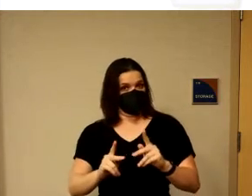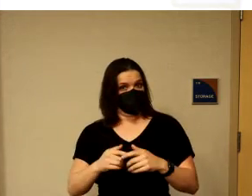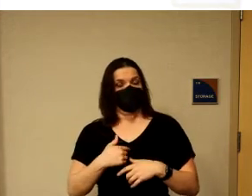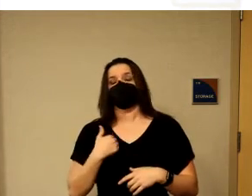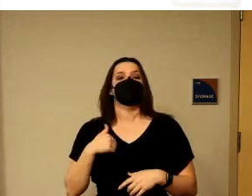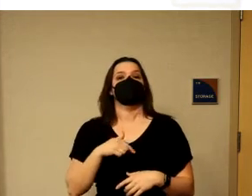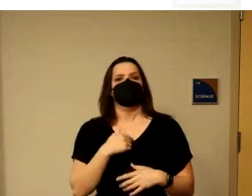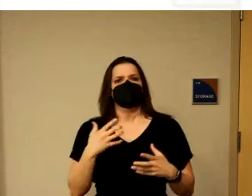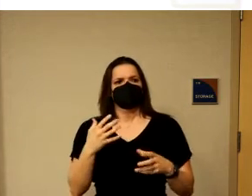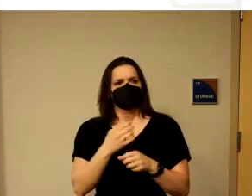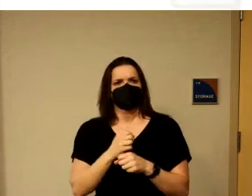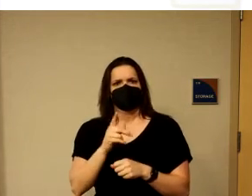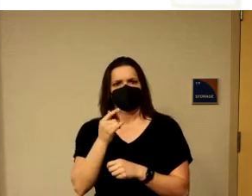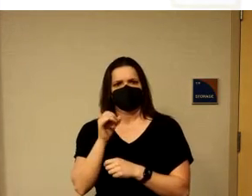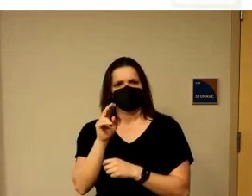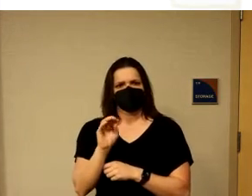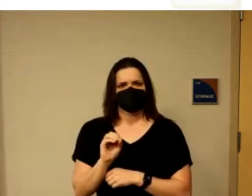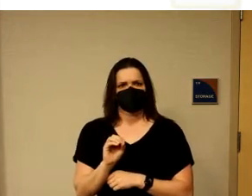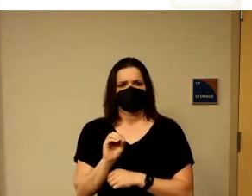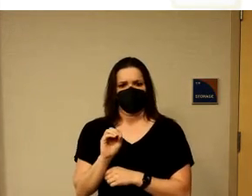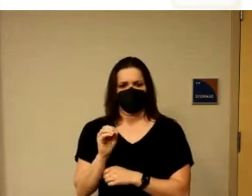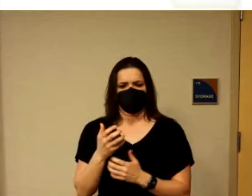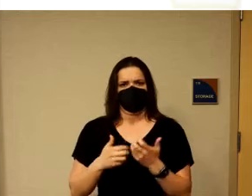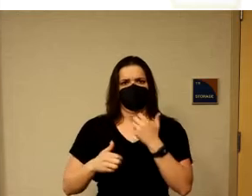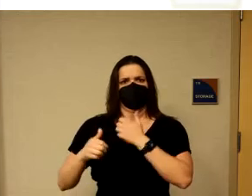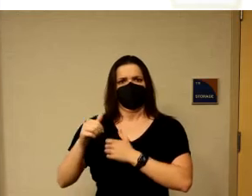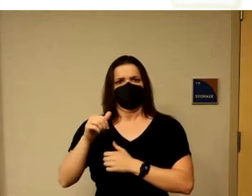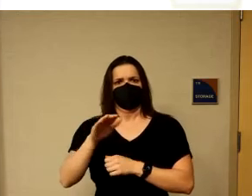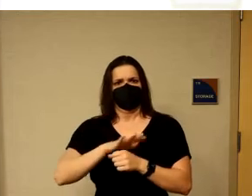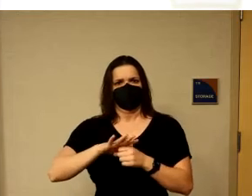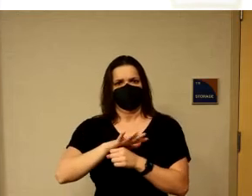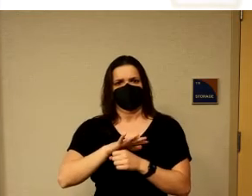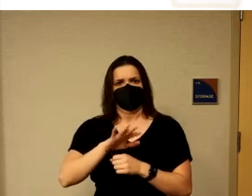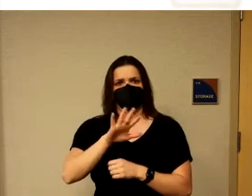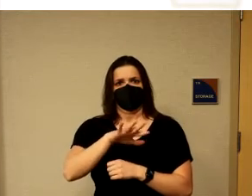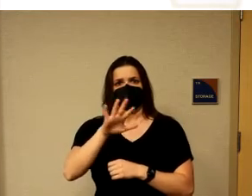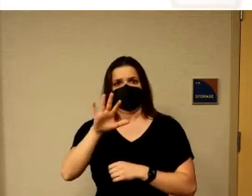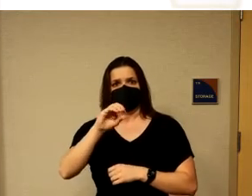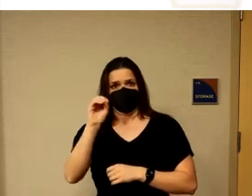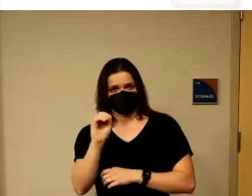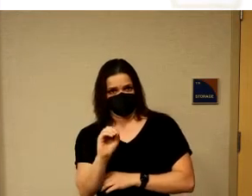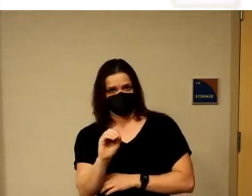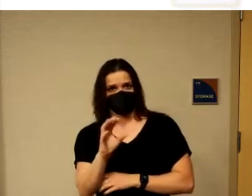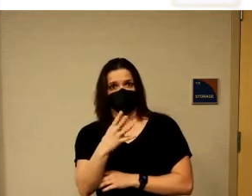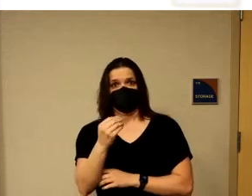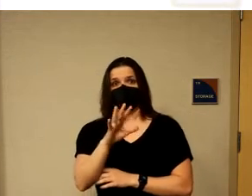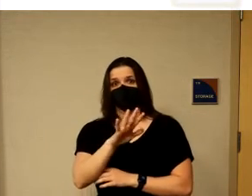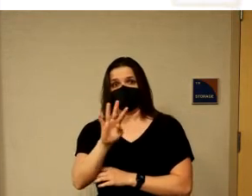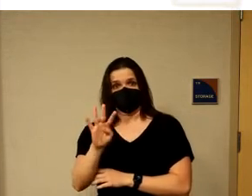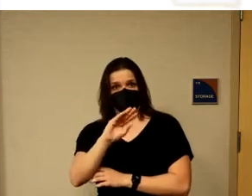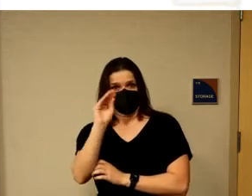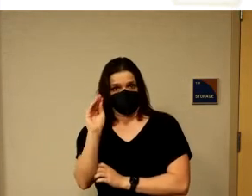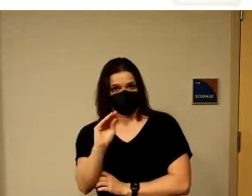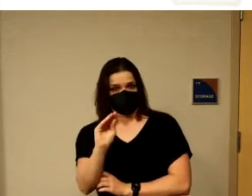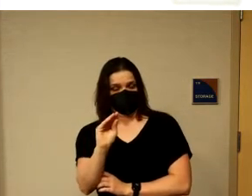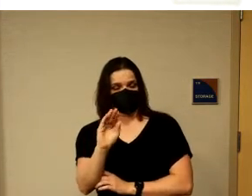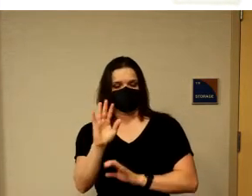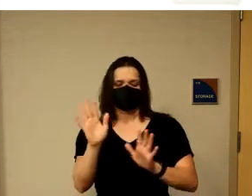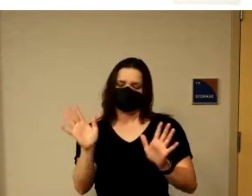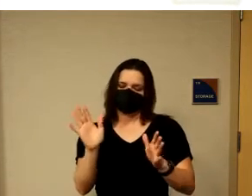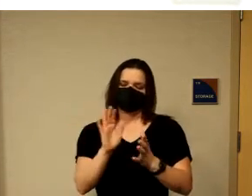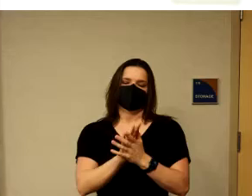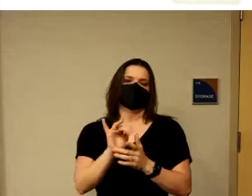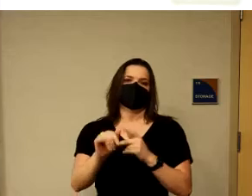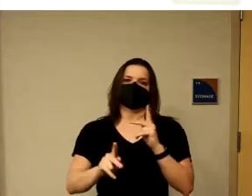and we do get Latino majority districts at 55%, at 50%, and 54%. But that's